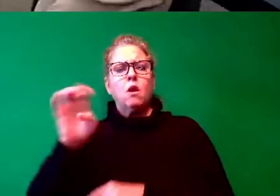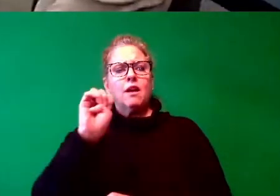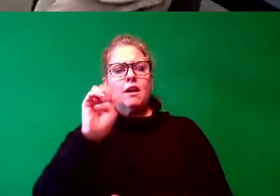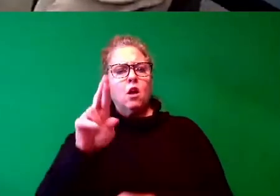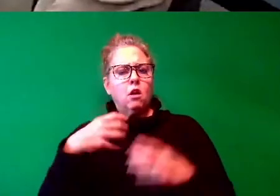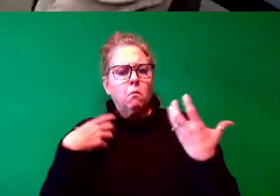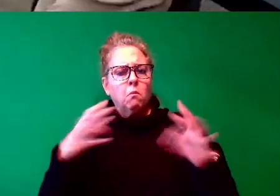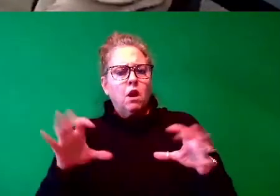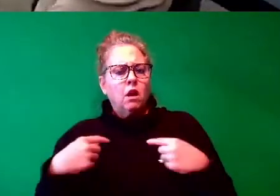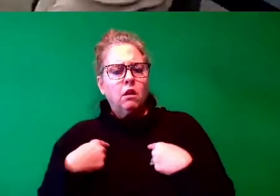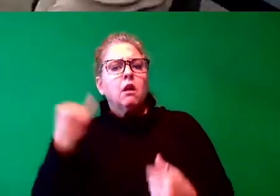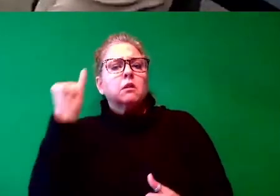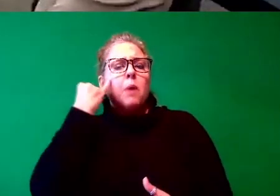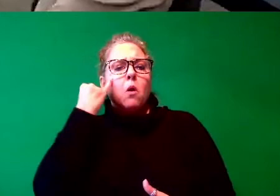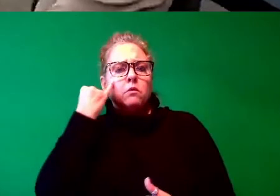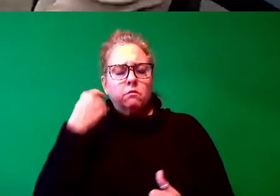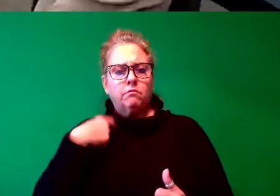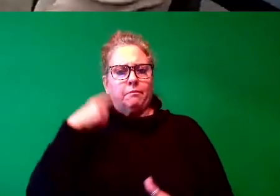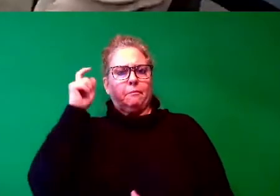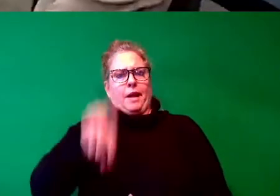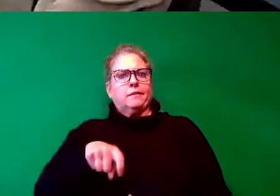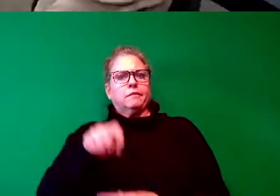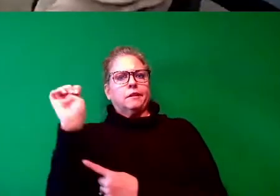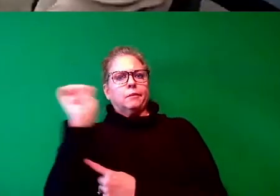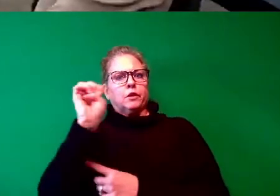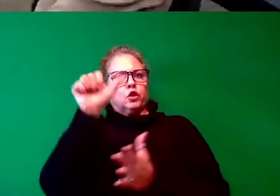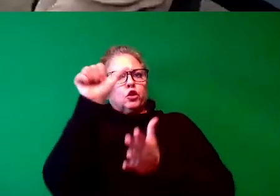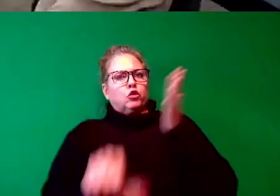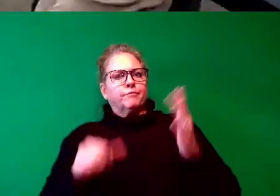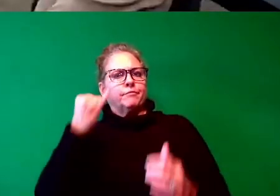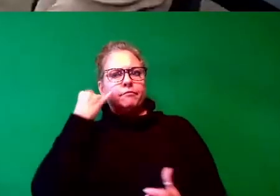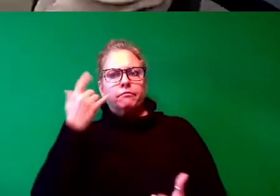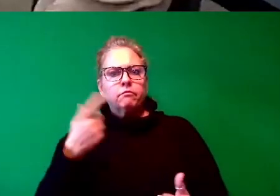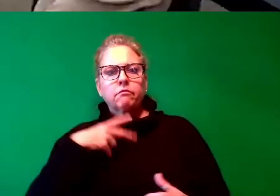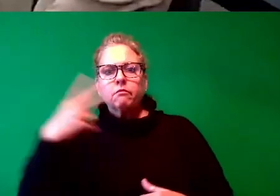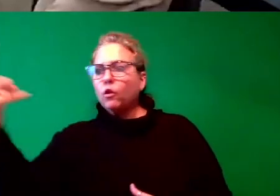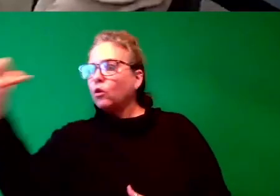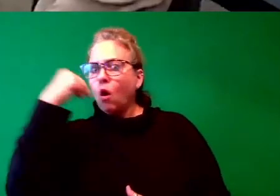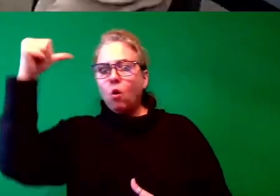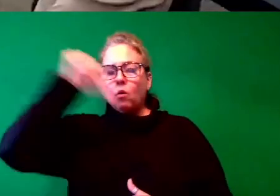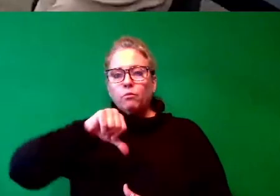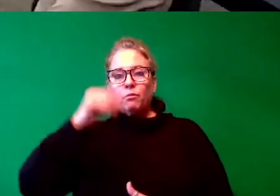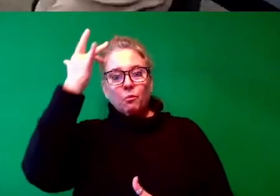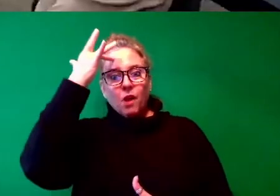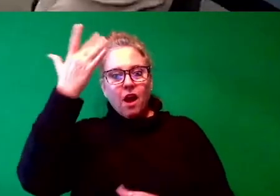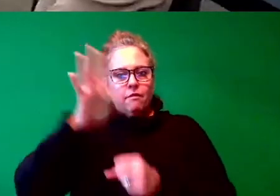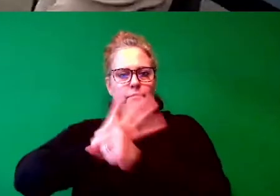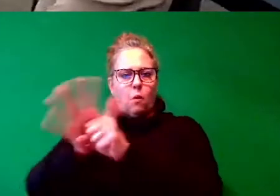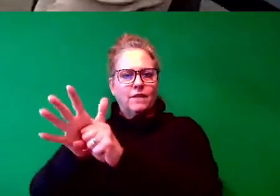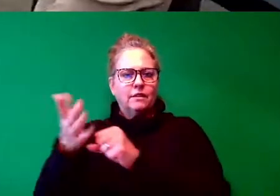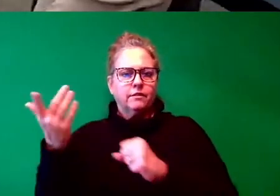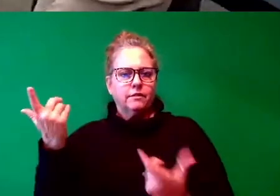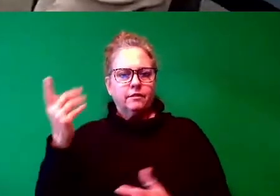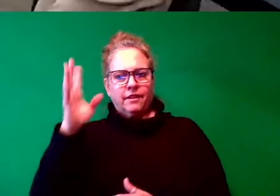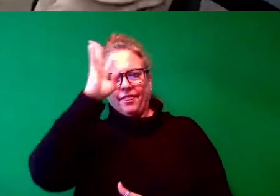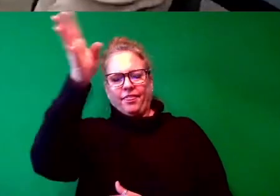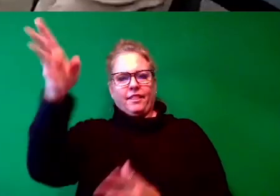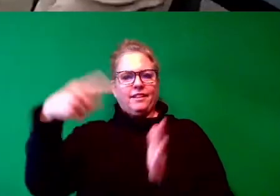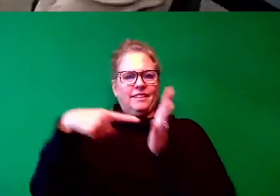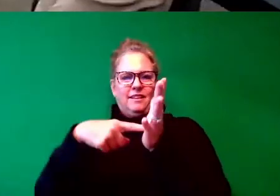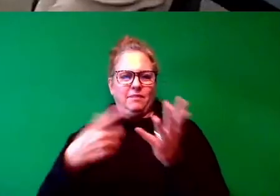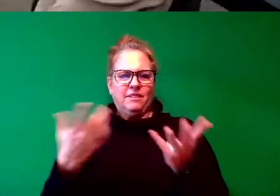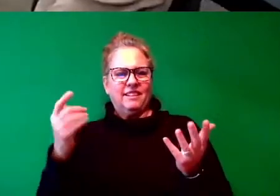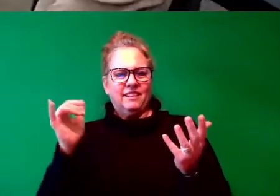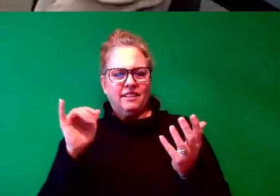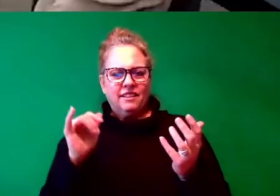away. And I think we don't need to use examples that aren't real, because in El Paso County, no one's